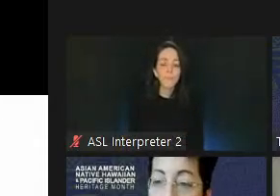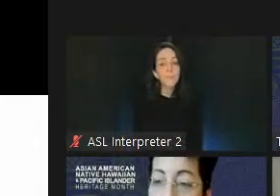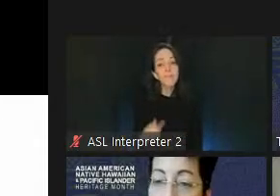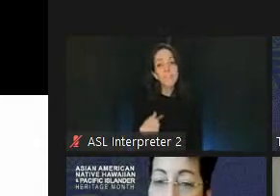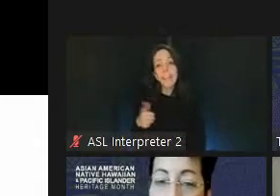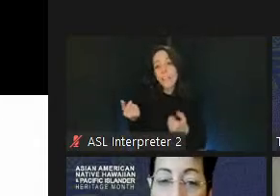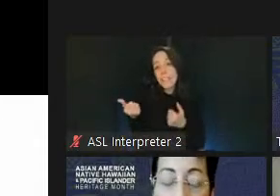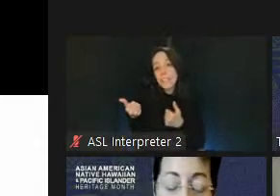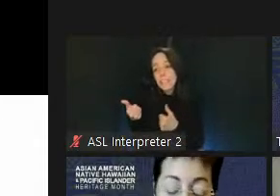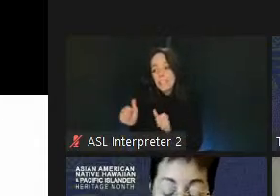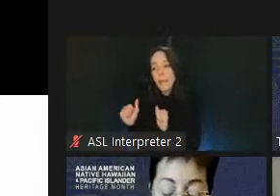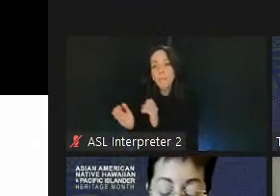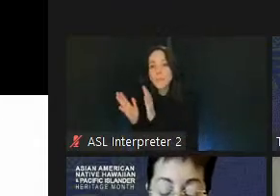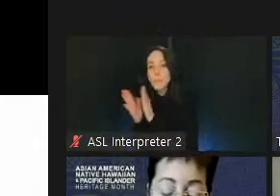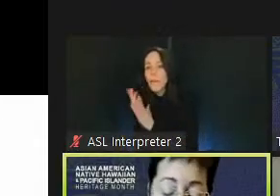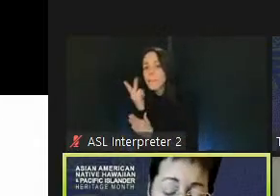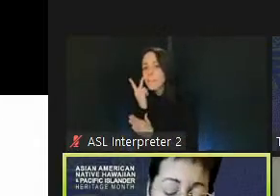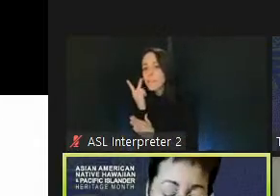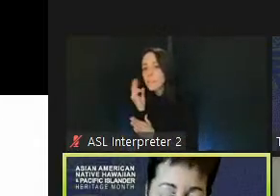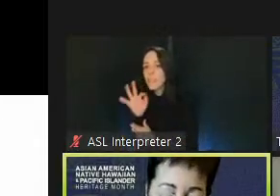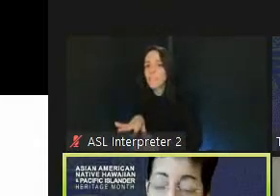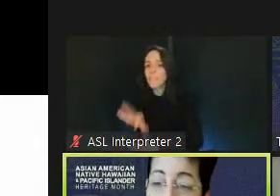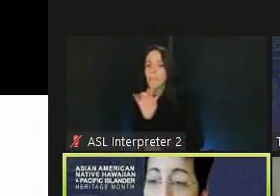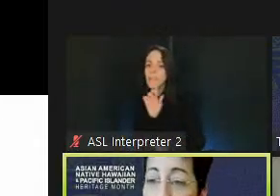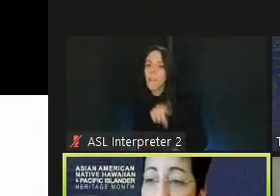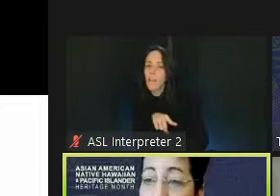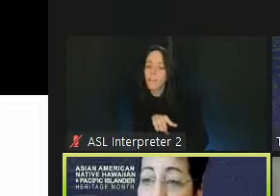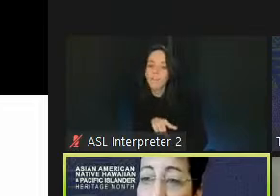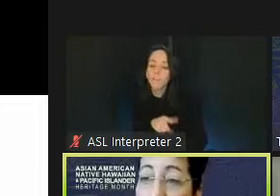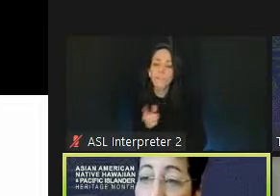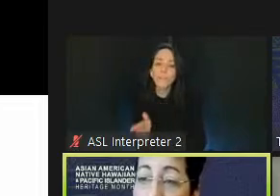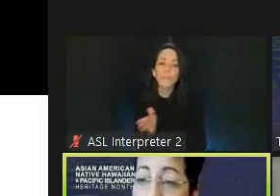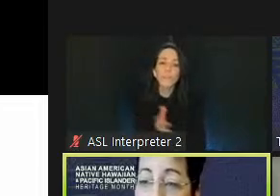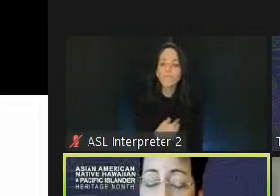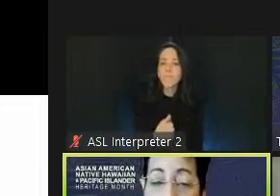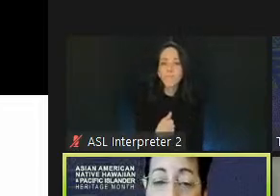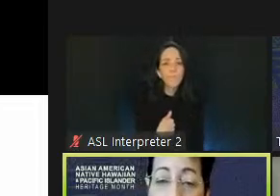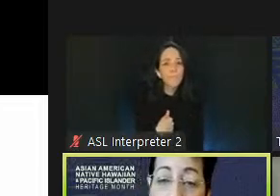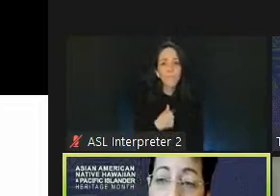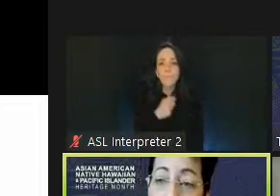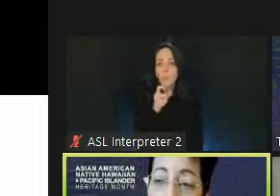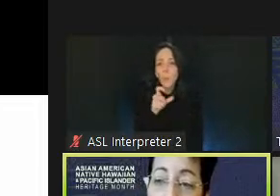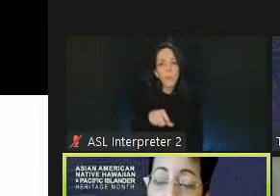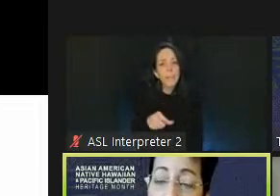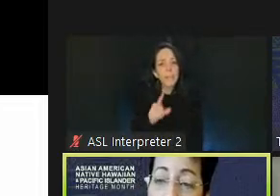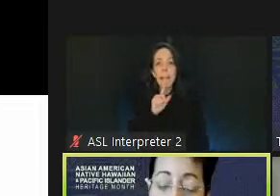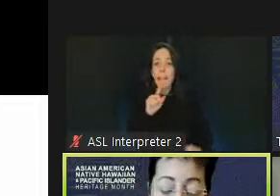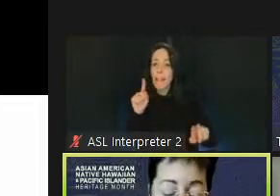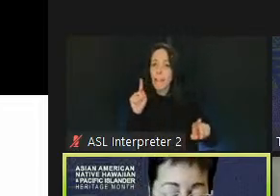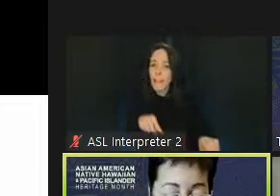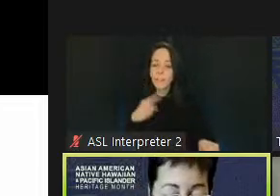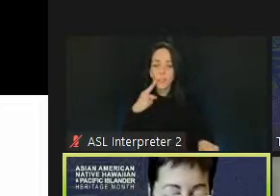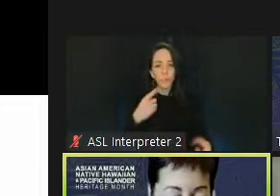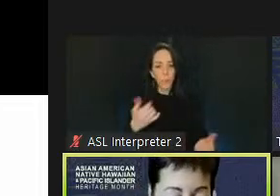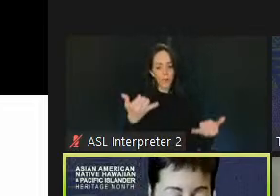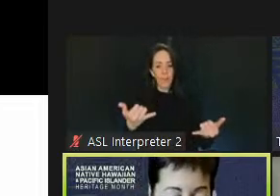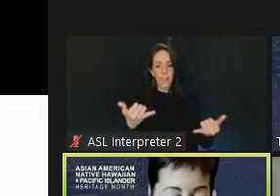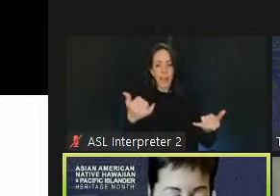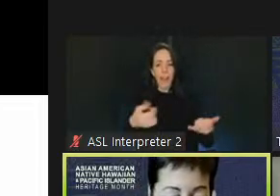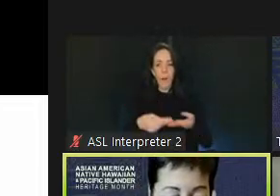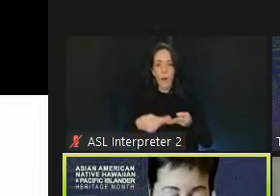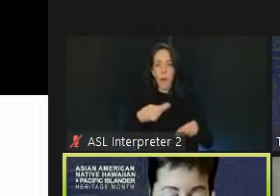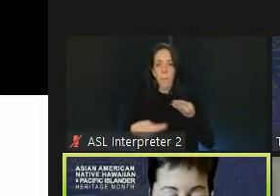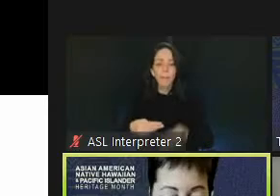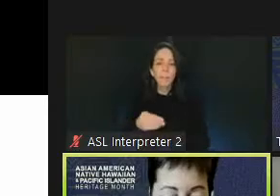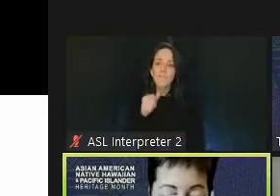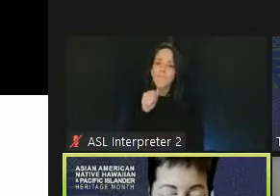answer to that question for you. And it's not that I need the answer absolutely for this year's proposed budget, but